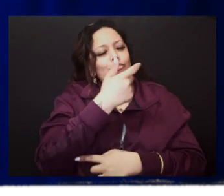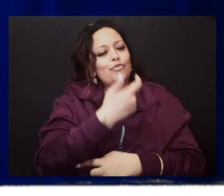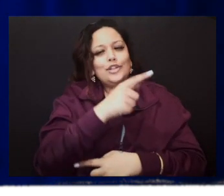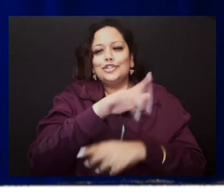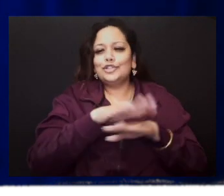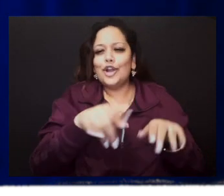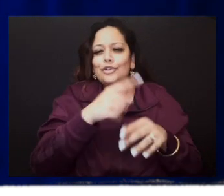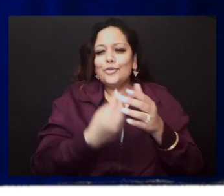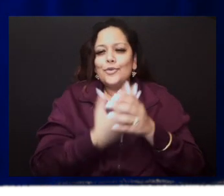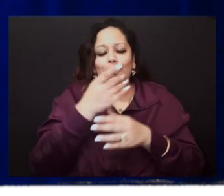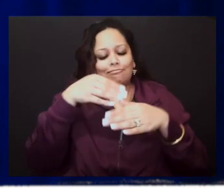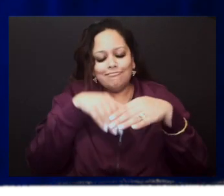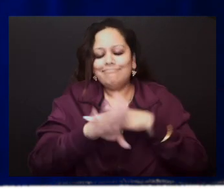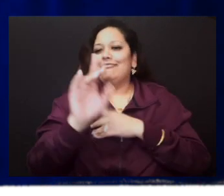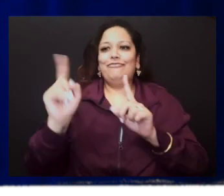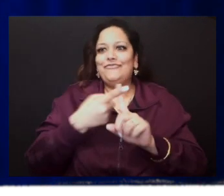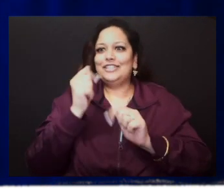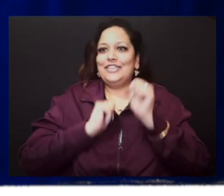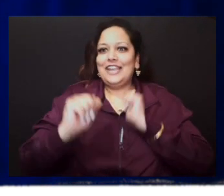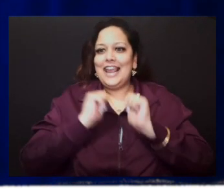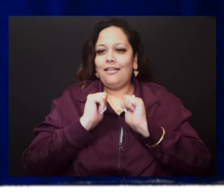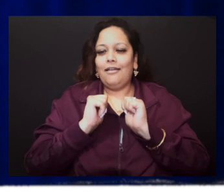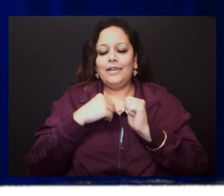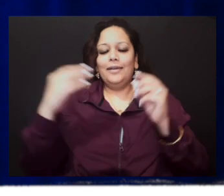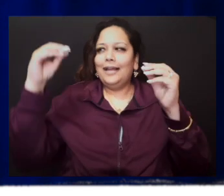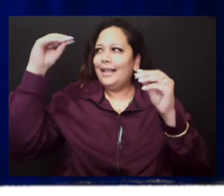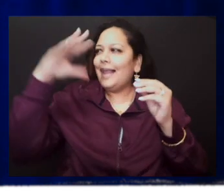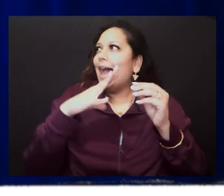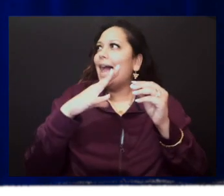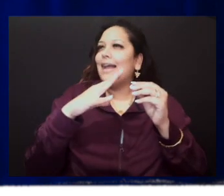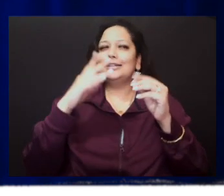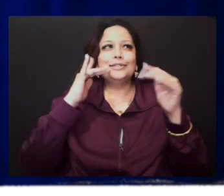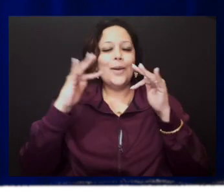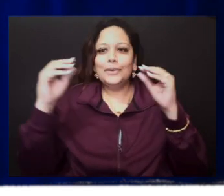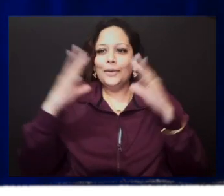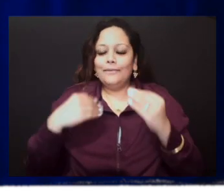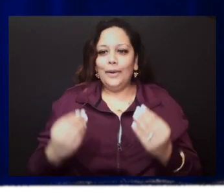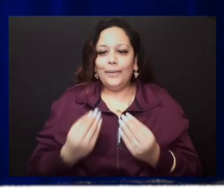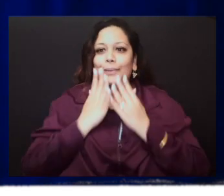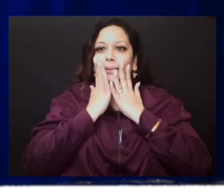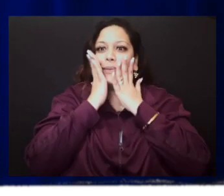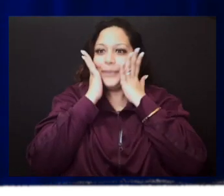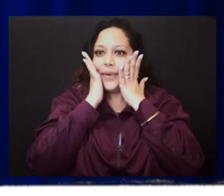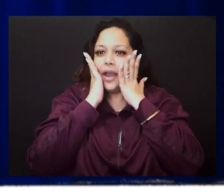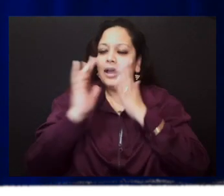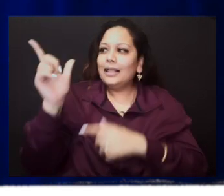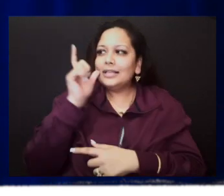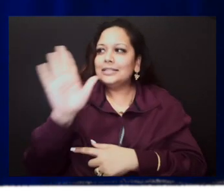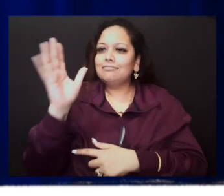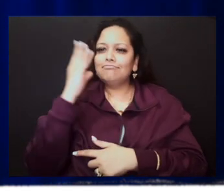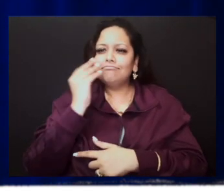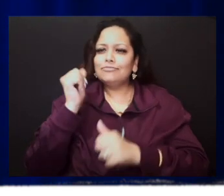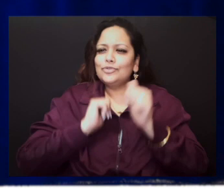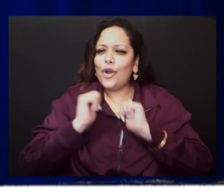theatre performance, wowed by the lights and the sound. Listening to a child experience a show beside me, fully